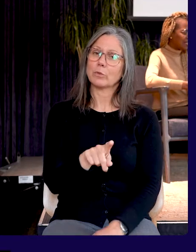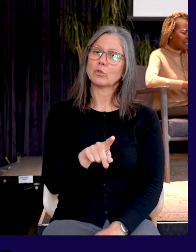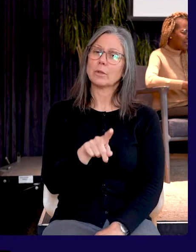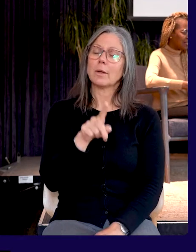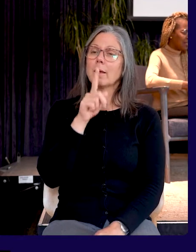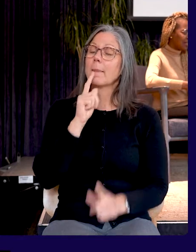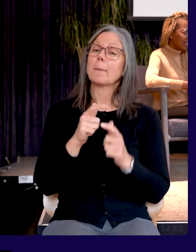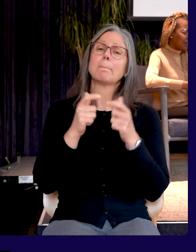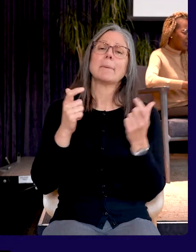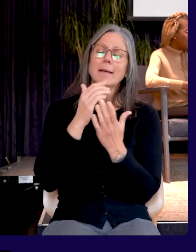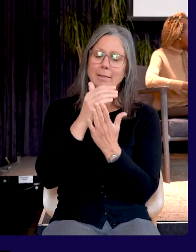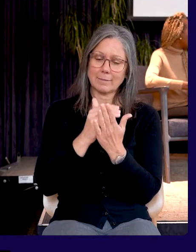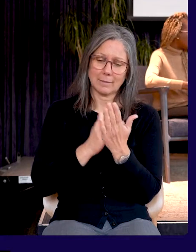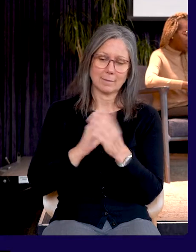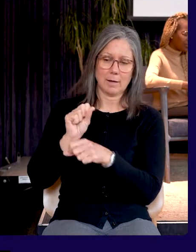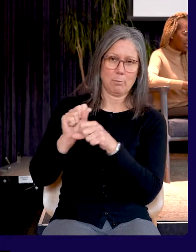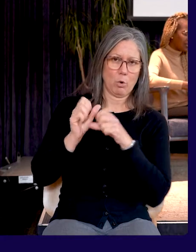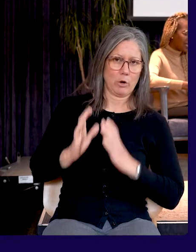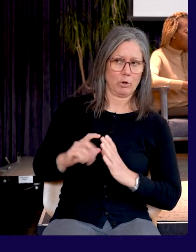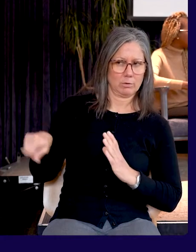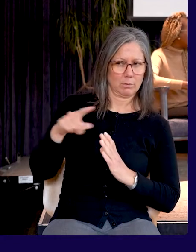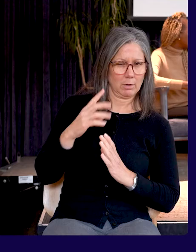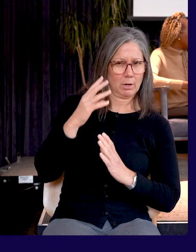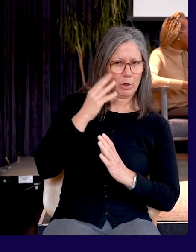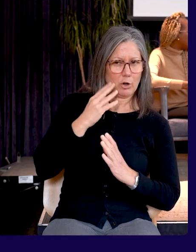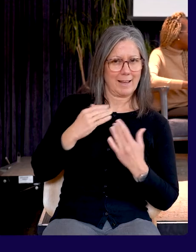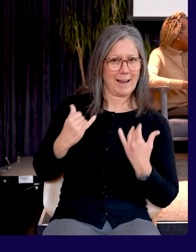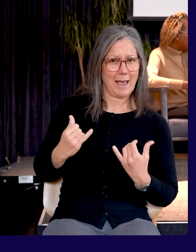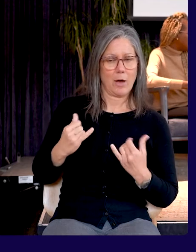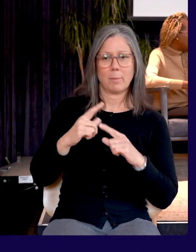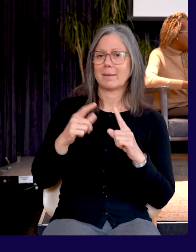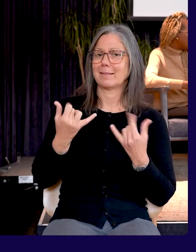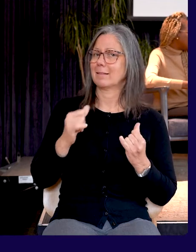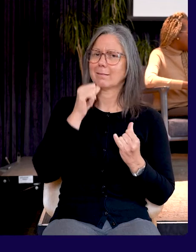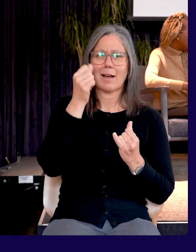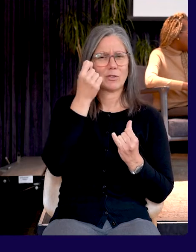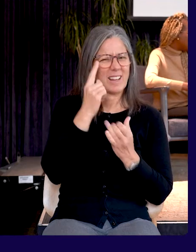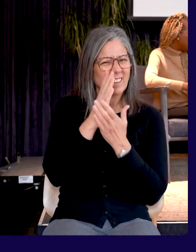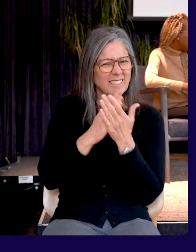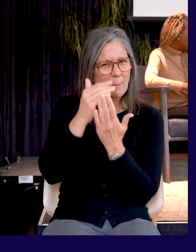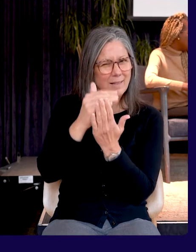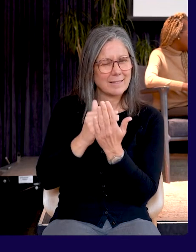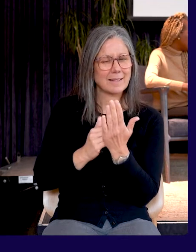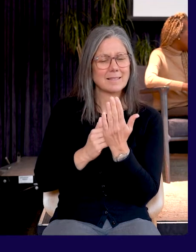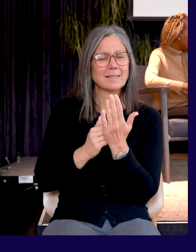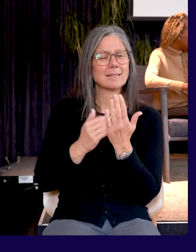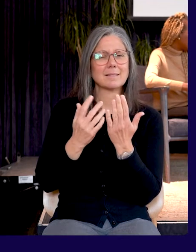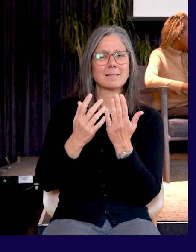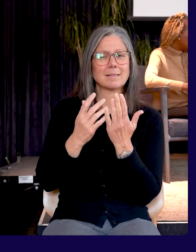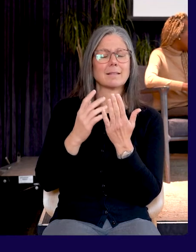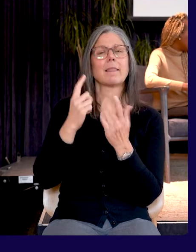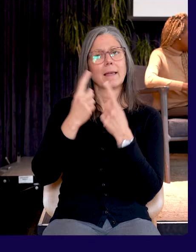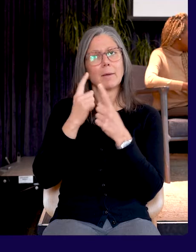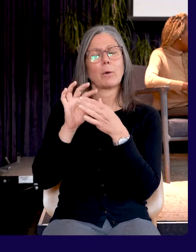big lessons that employers are learning and what they are still not getting as we are beginning to rethink folks'